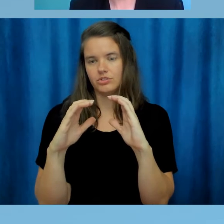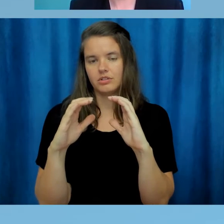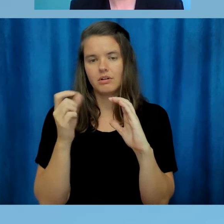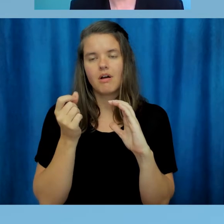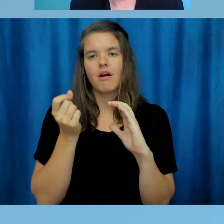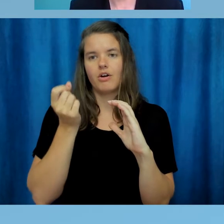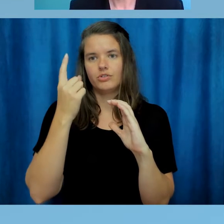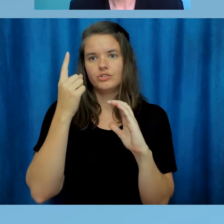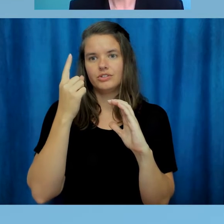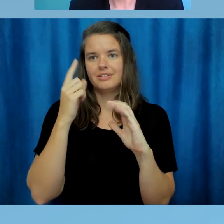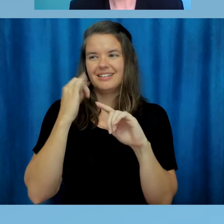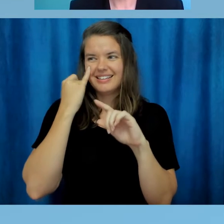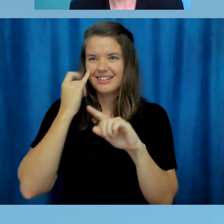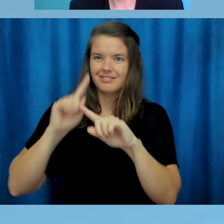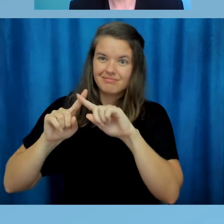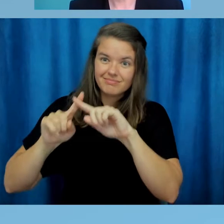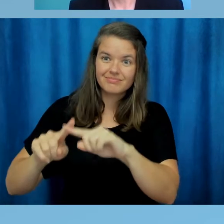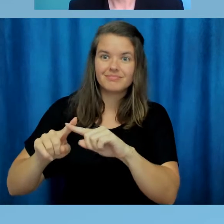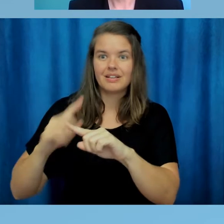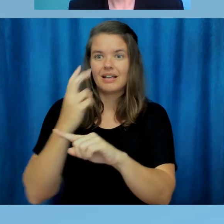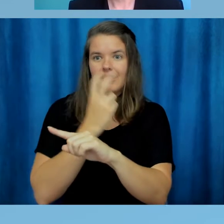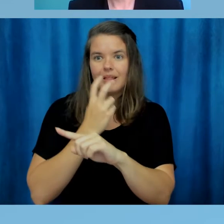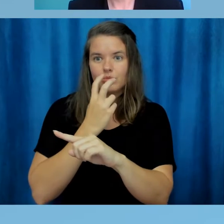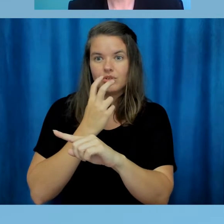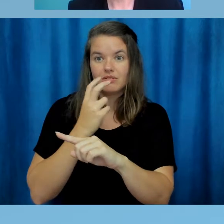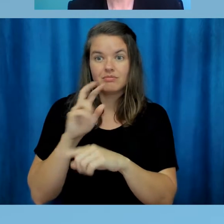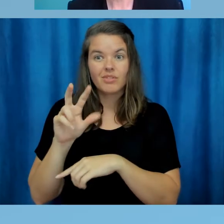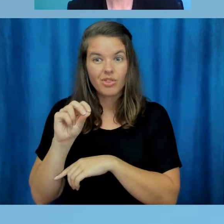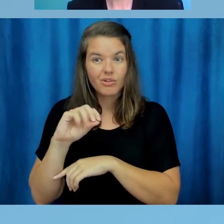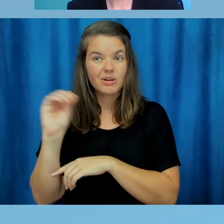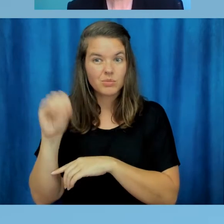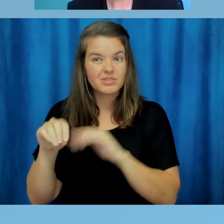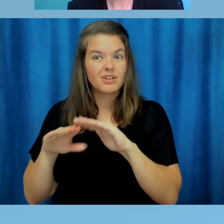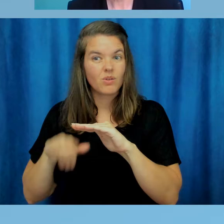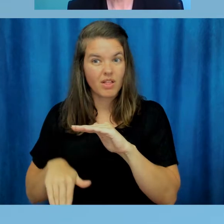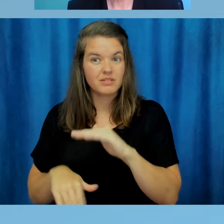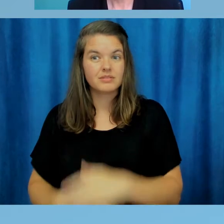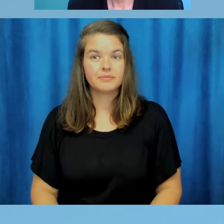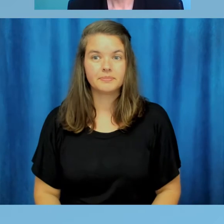is understood when relying on lip reading.